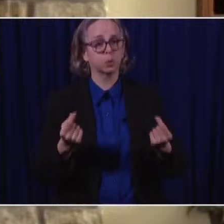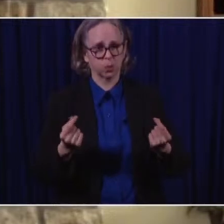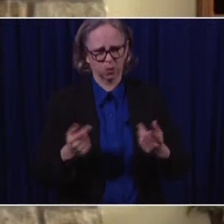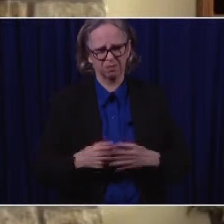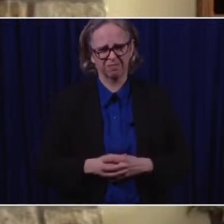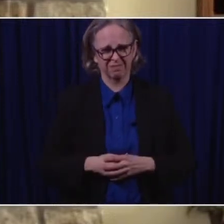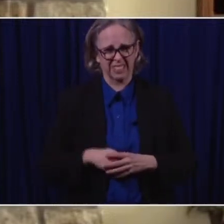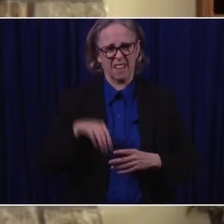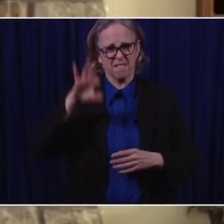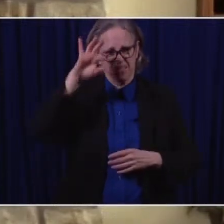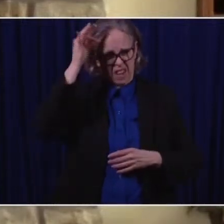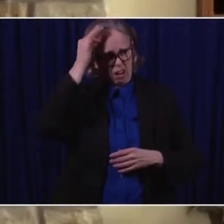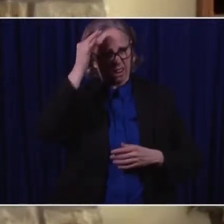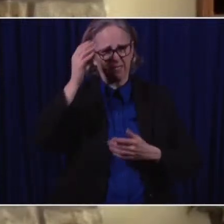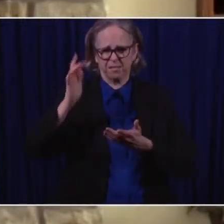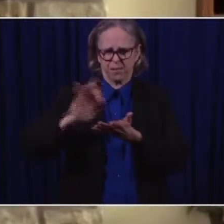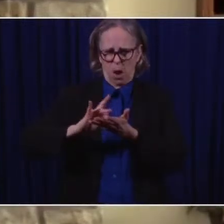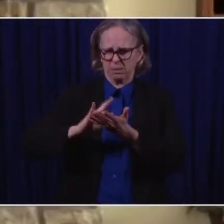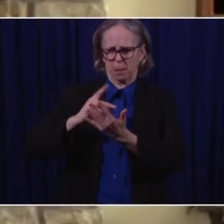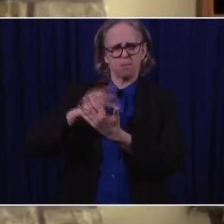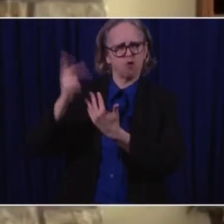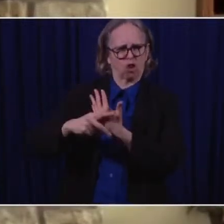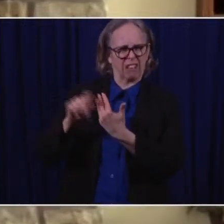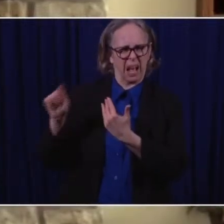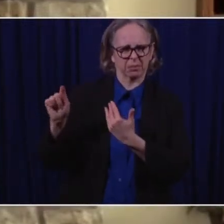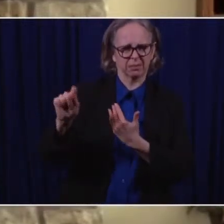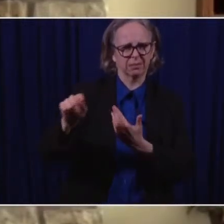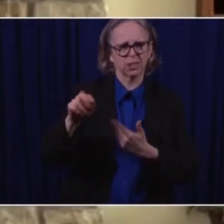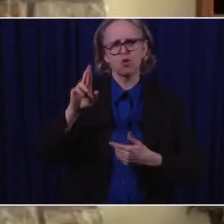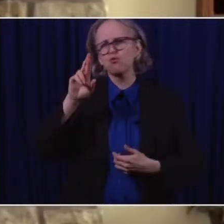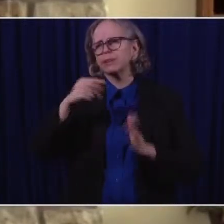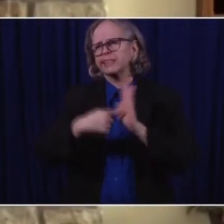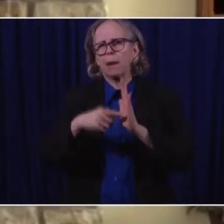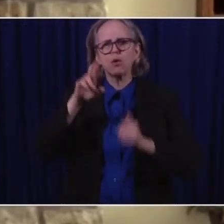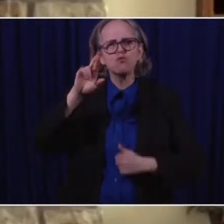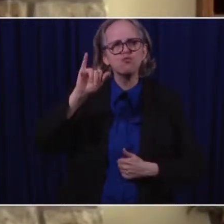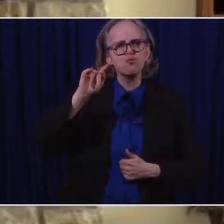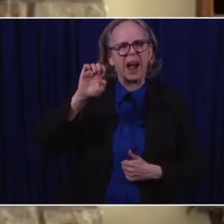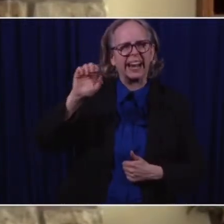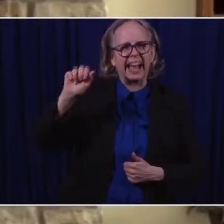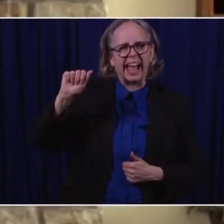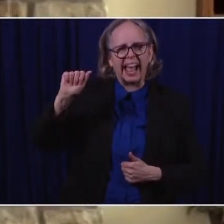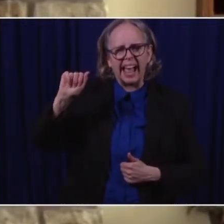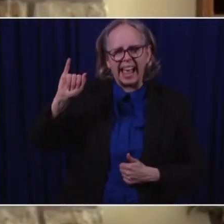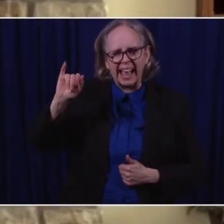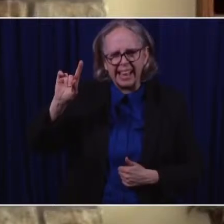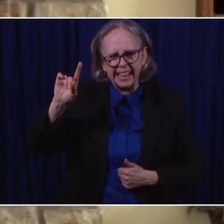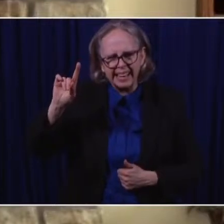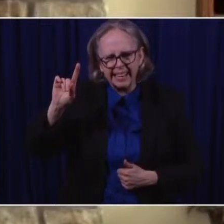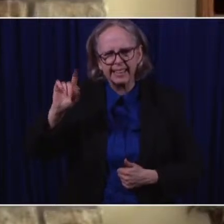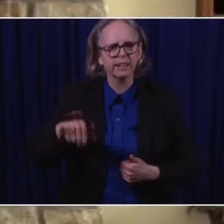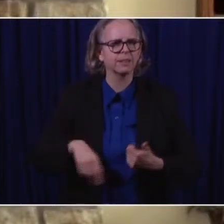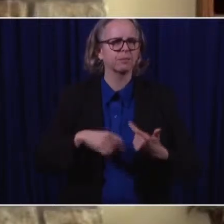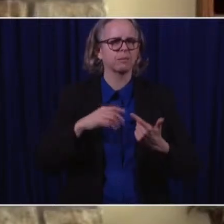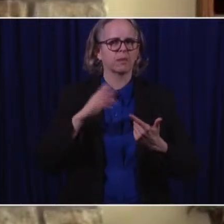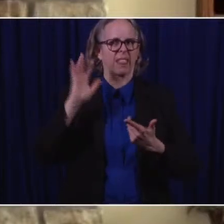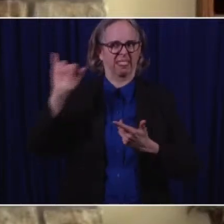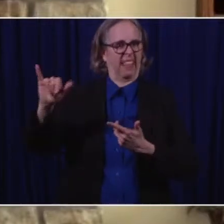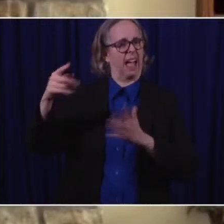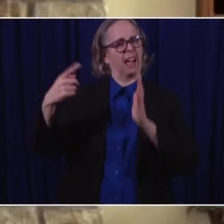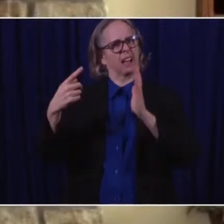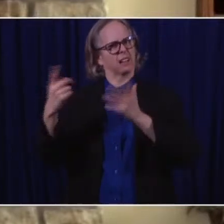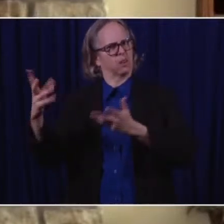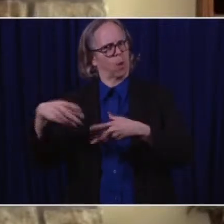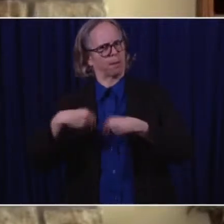program. Rite Aid will be doing vaccinations in 164 of its stores, and Kroger